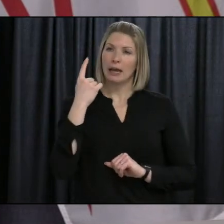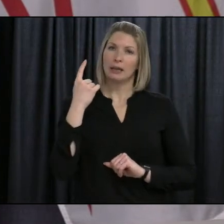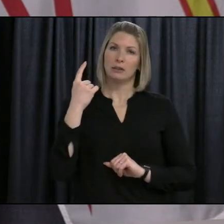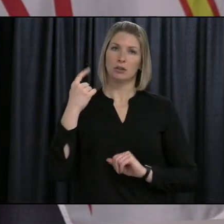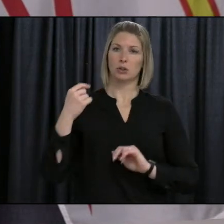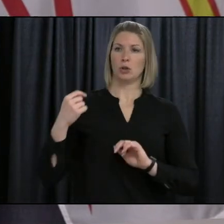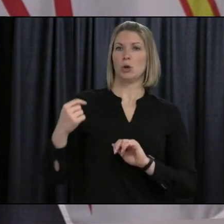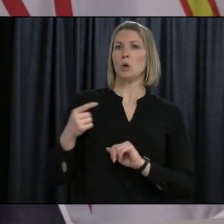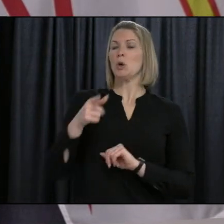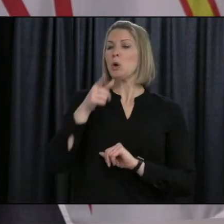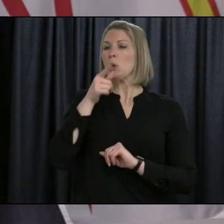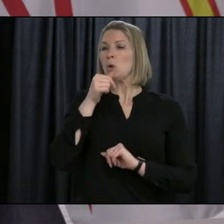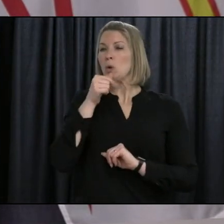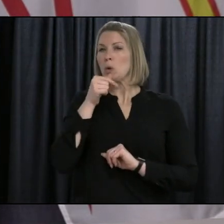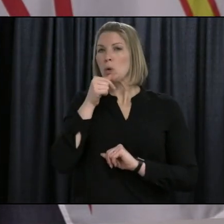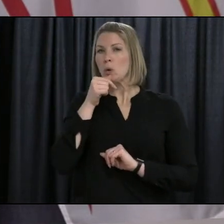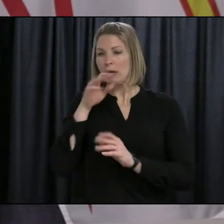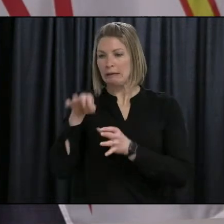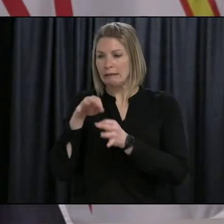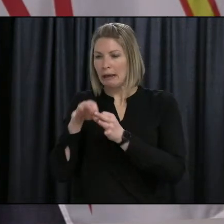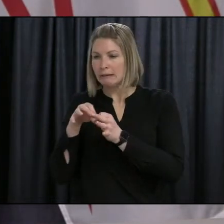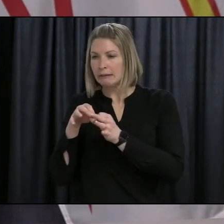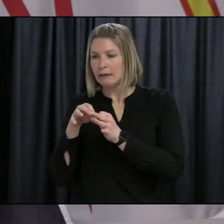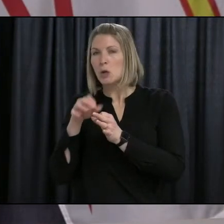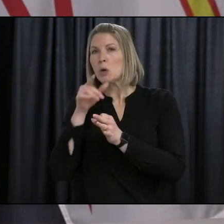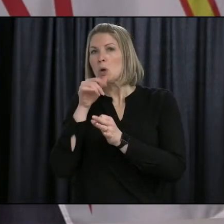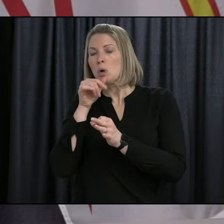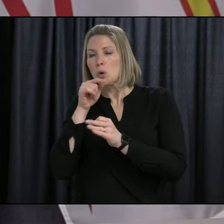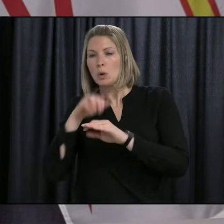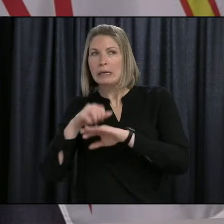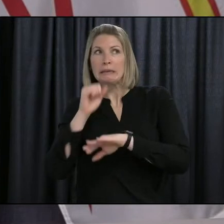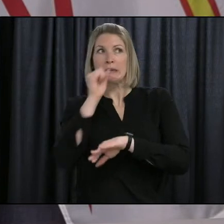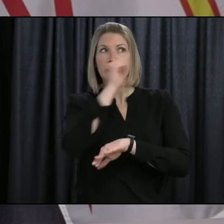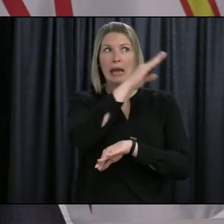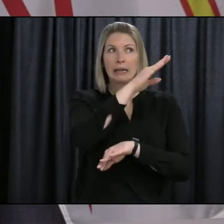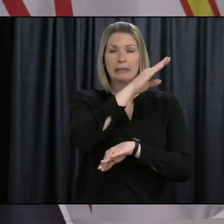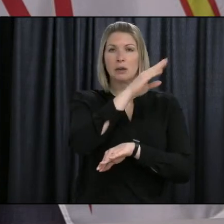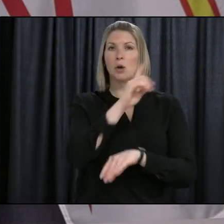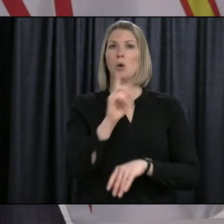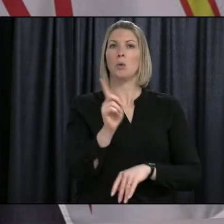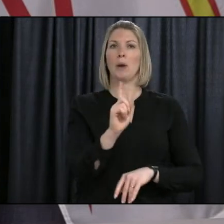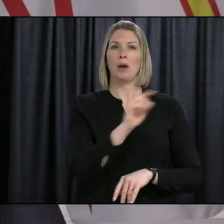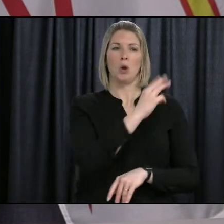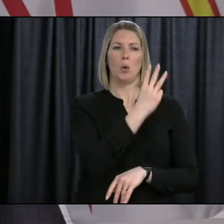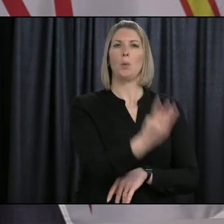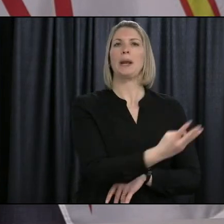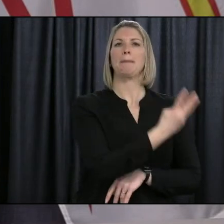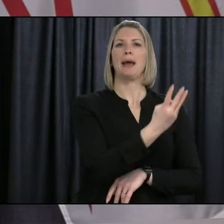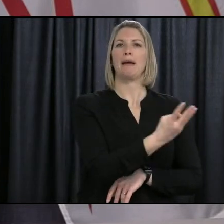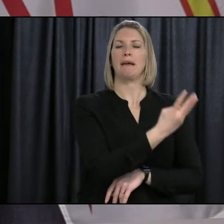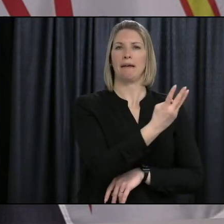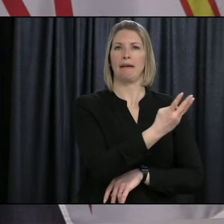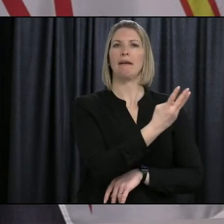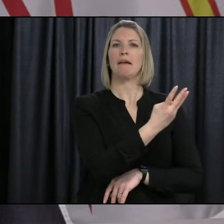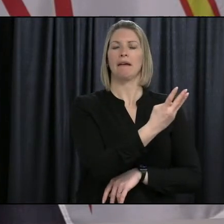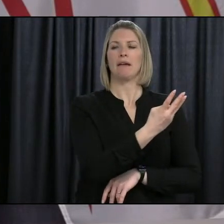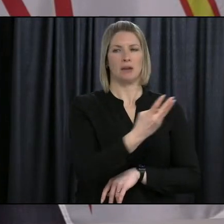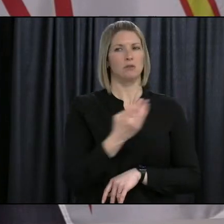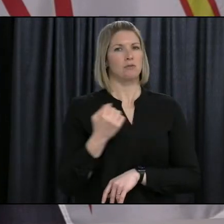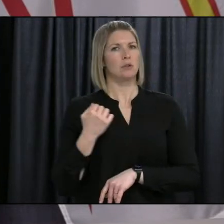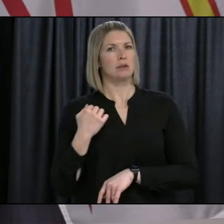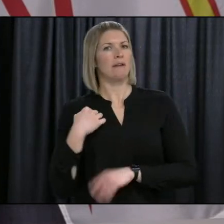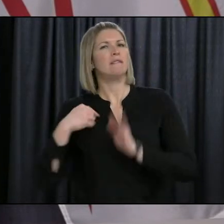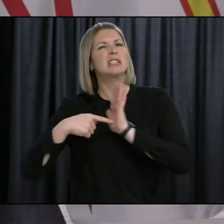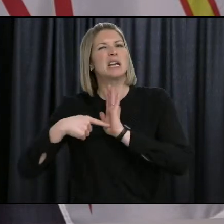who we send off to the lab in Winnipeg, and we are still following that. So, we are testing those from